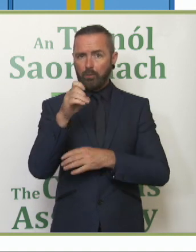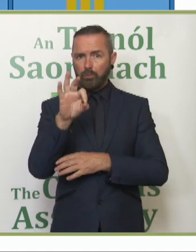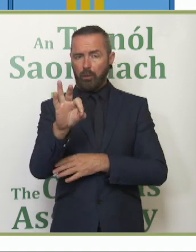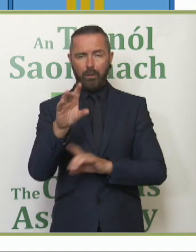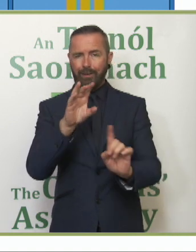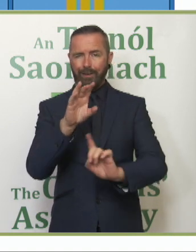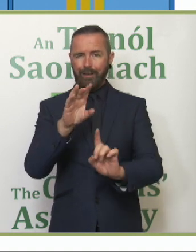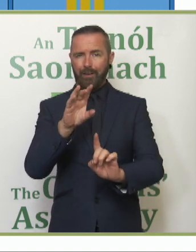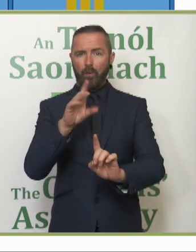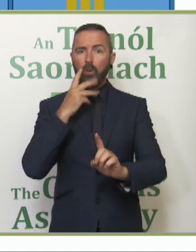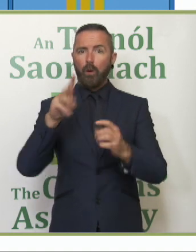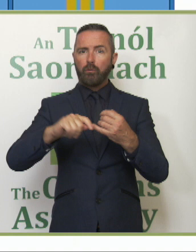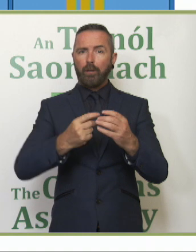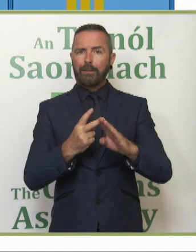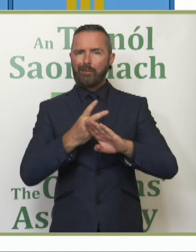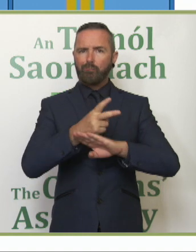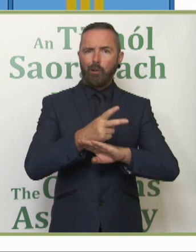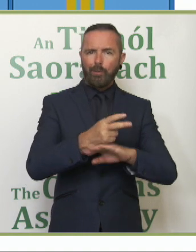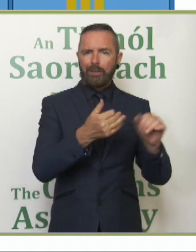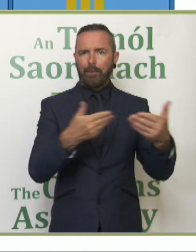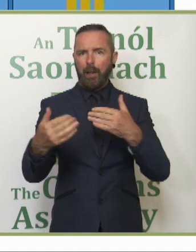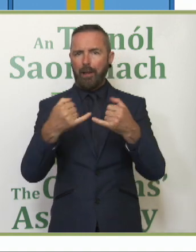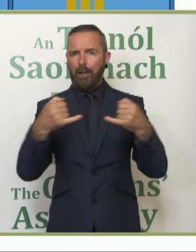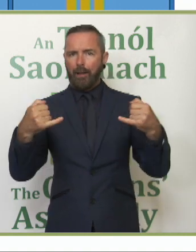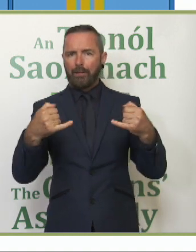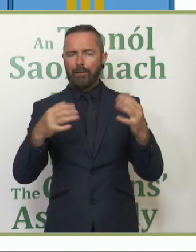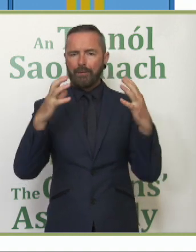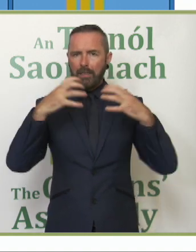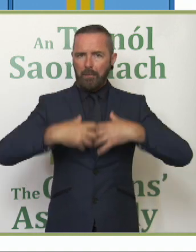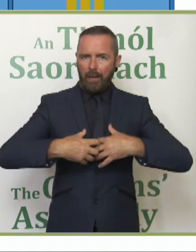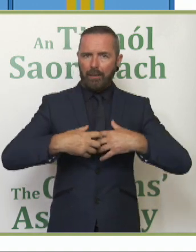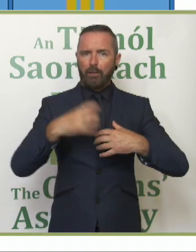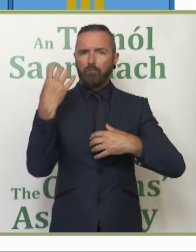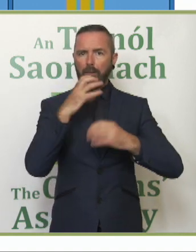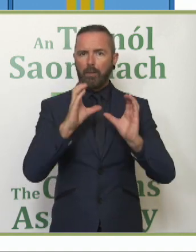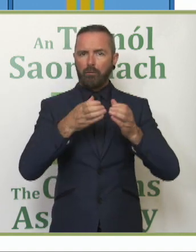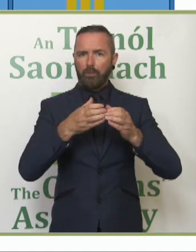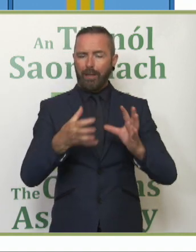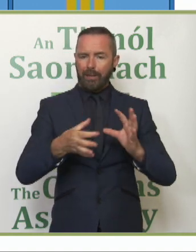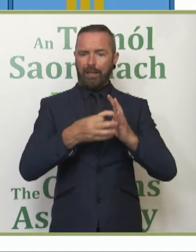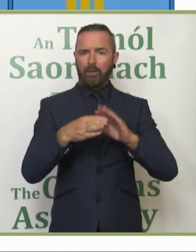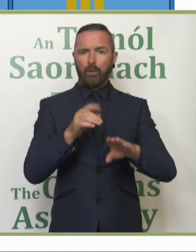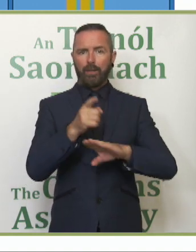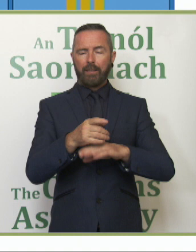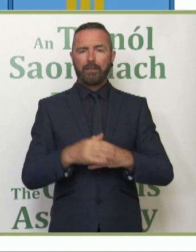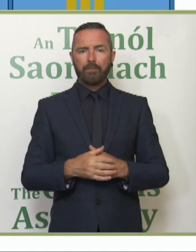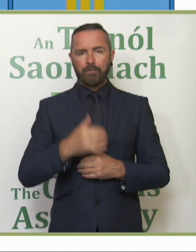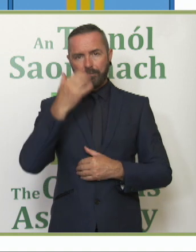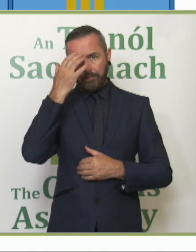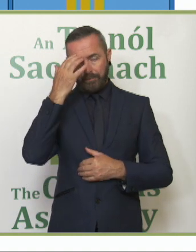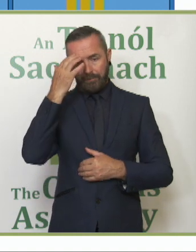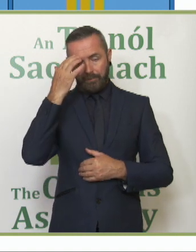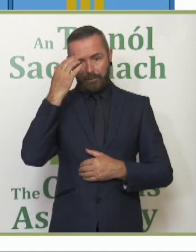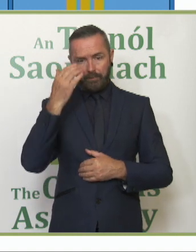trafficking supply lines into this country and dismantling organised criminal groups behind these. At the forefront of this work is our Drugs